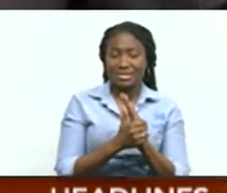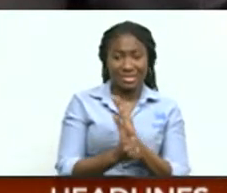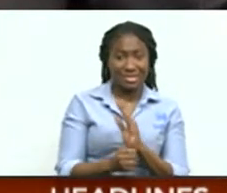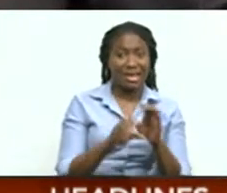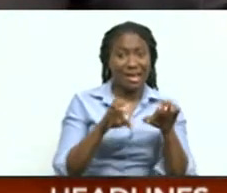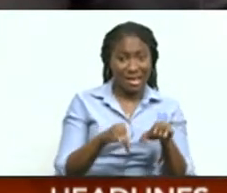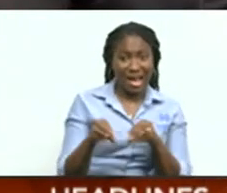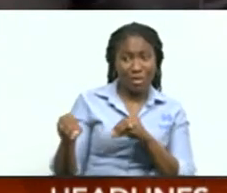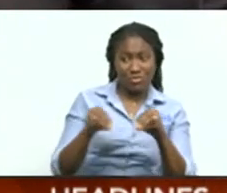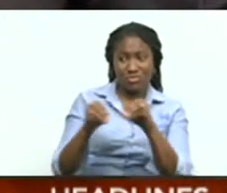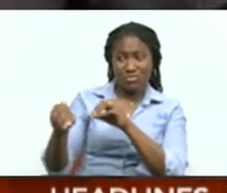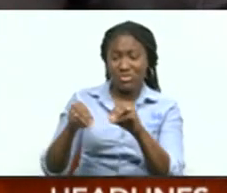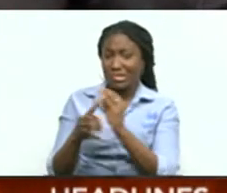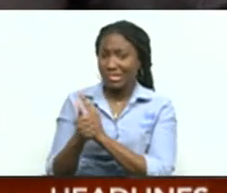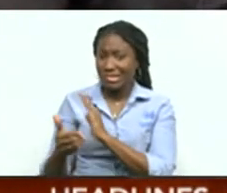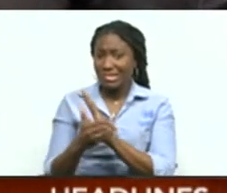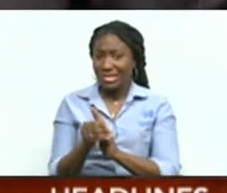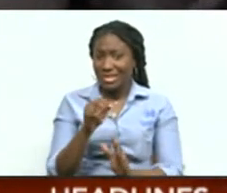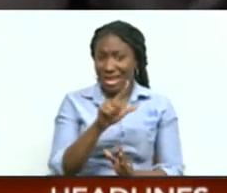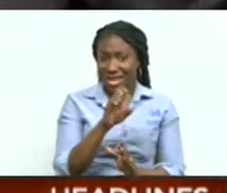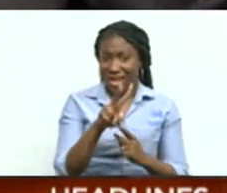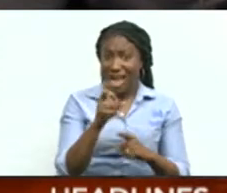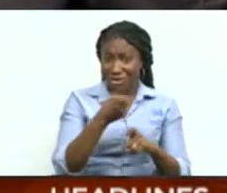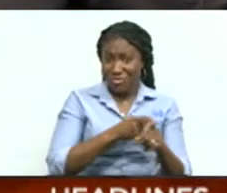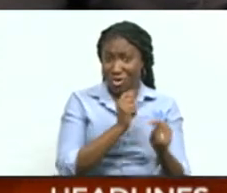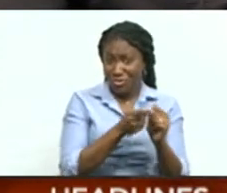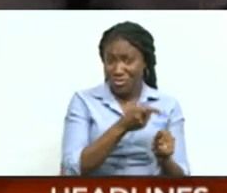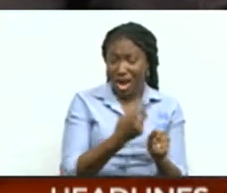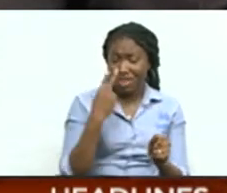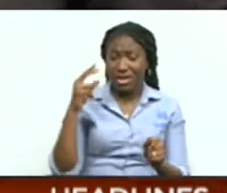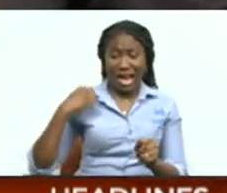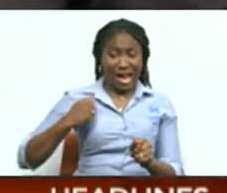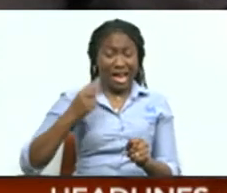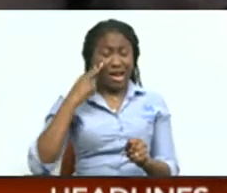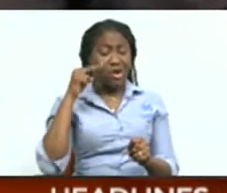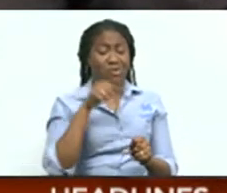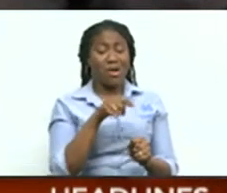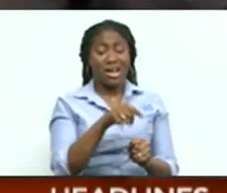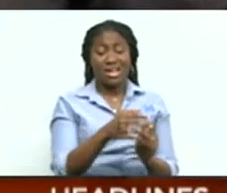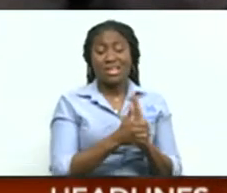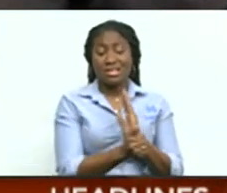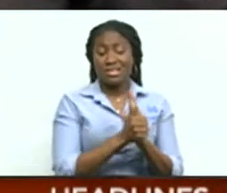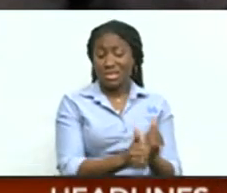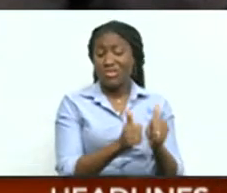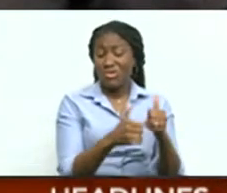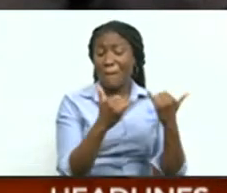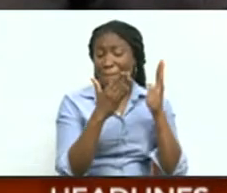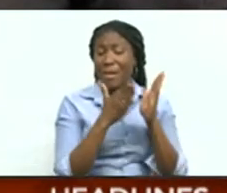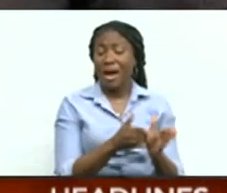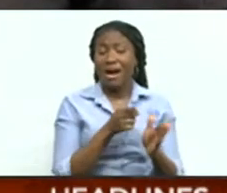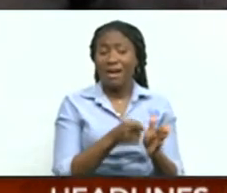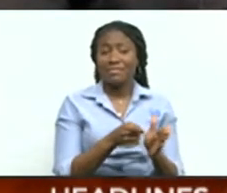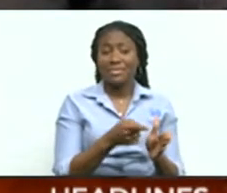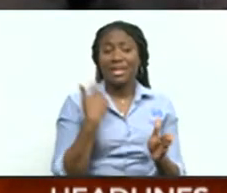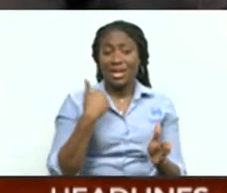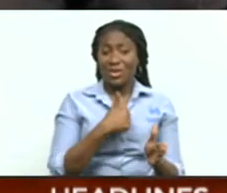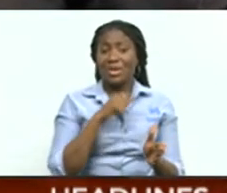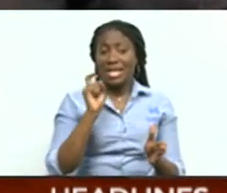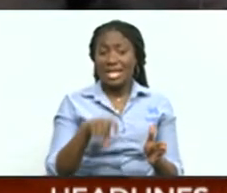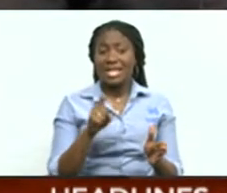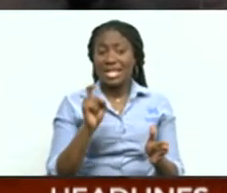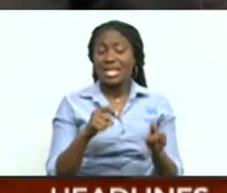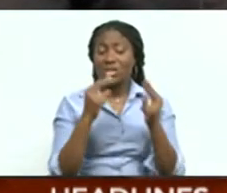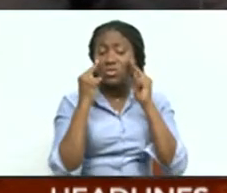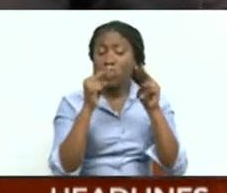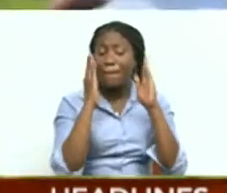his ability to outpower you, his ability to shoot, his ability to pass. So it's a really good player that we definitely need to pay